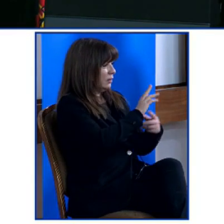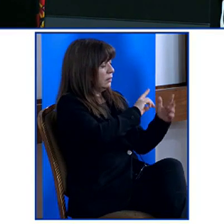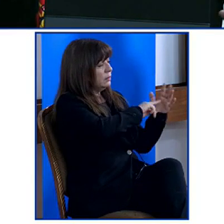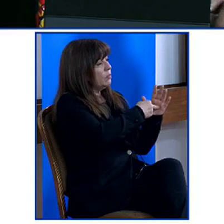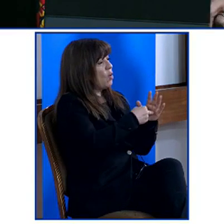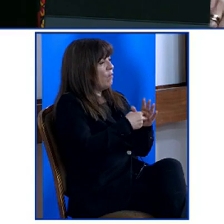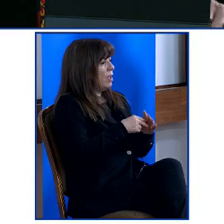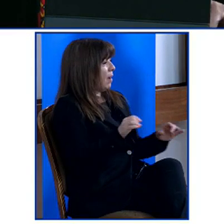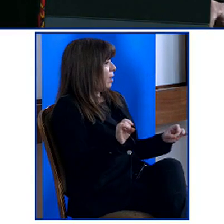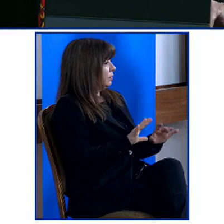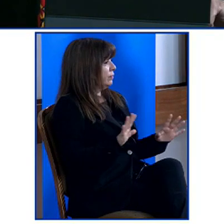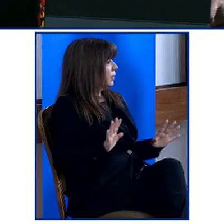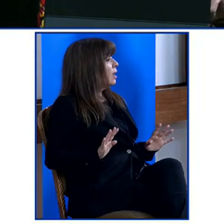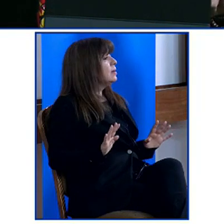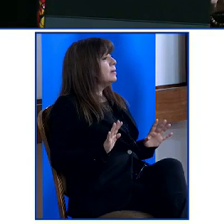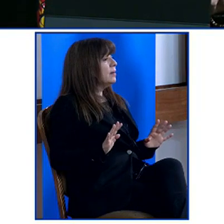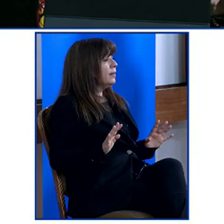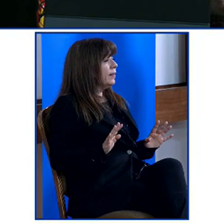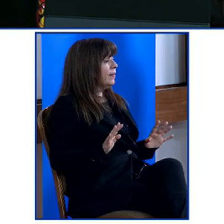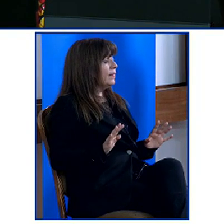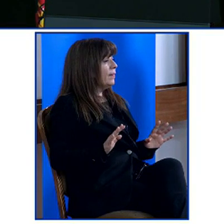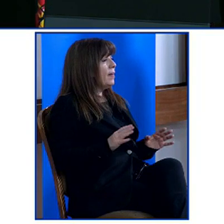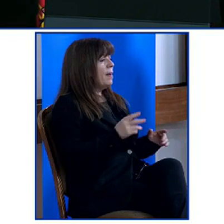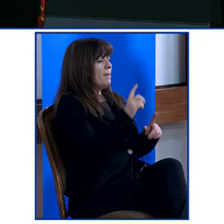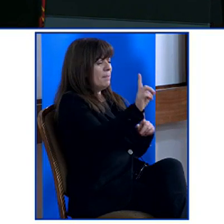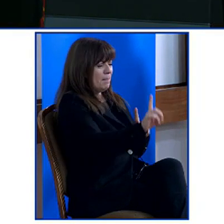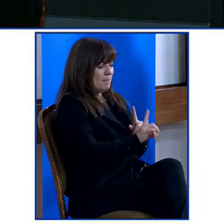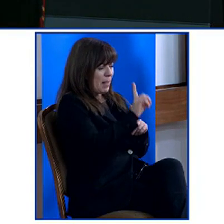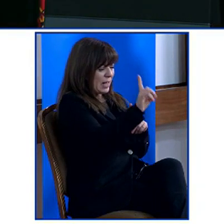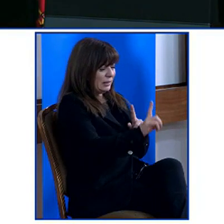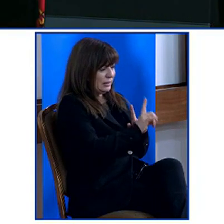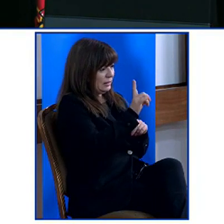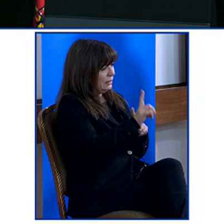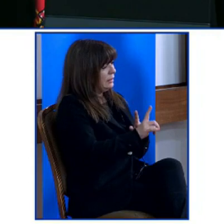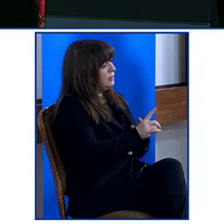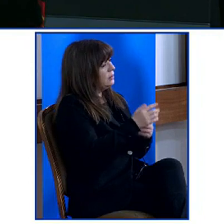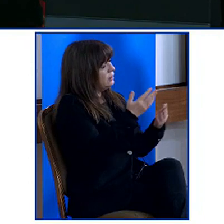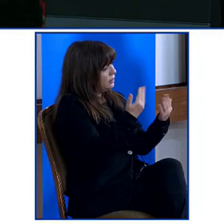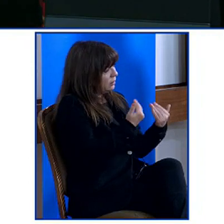of course, patients need care. Of course they do. And it's impossible to